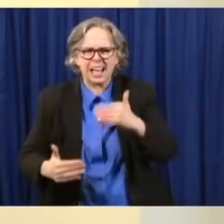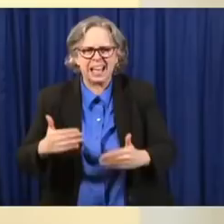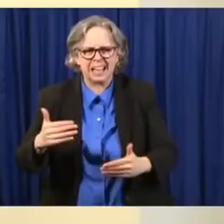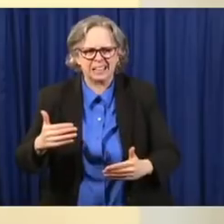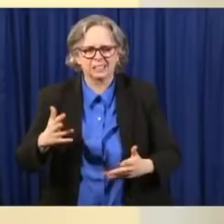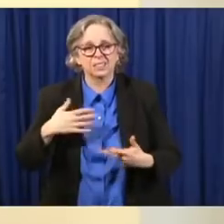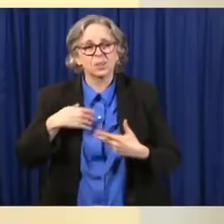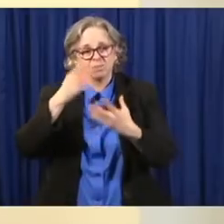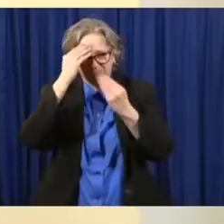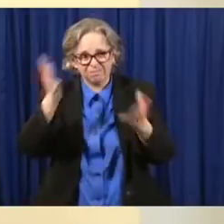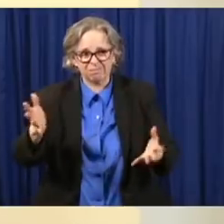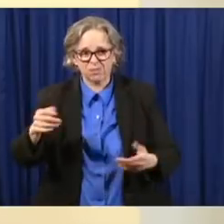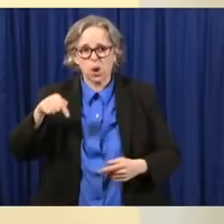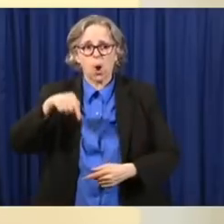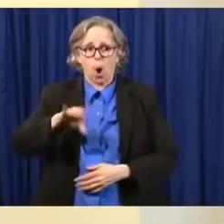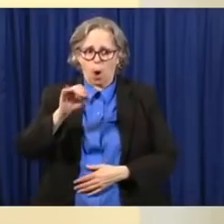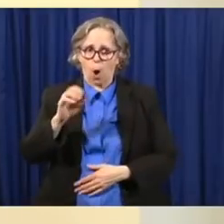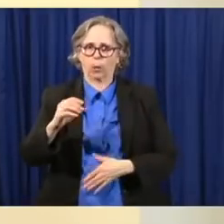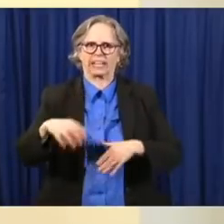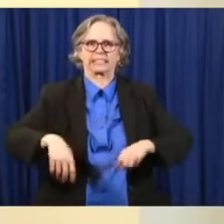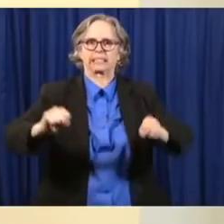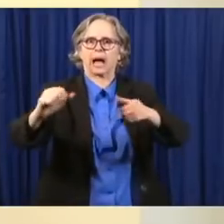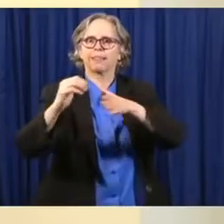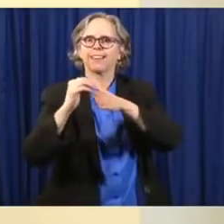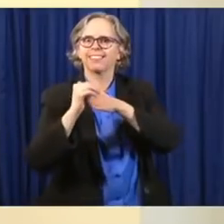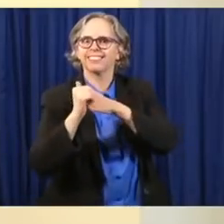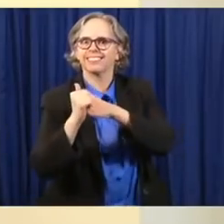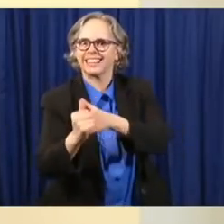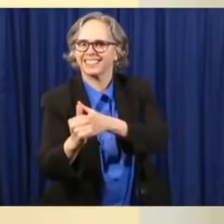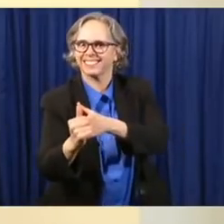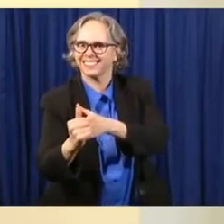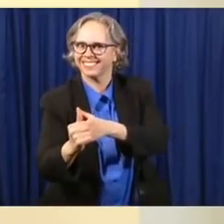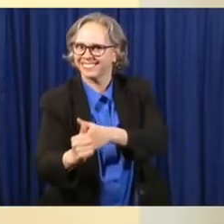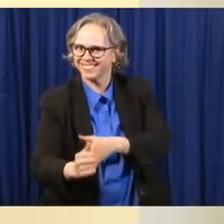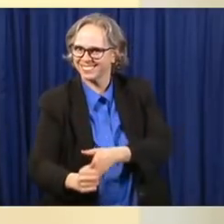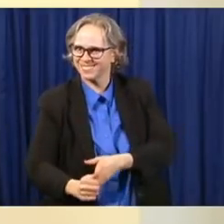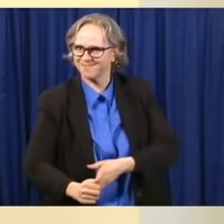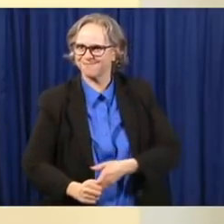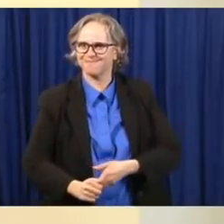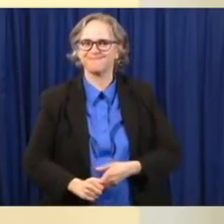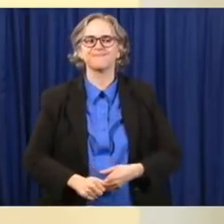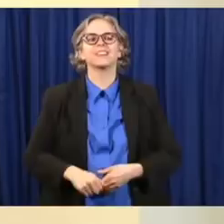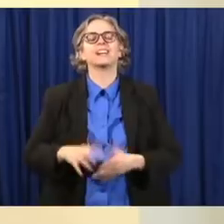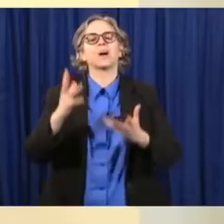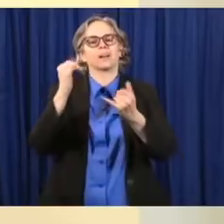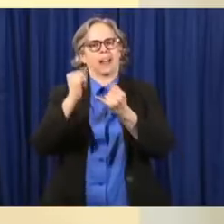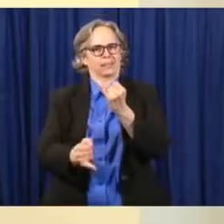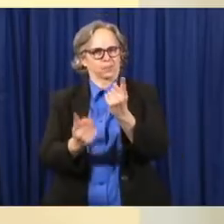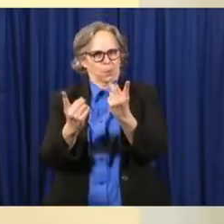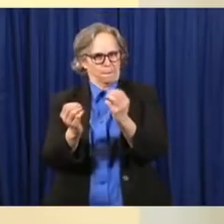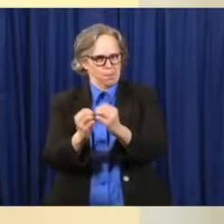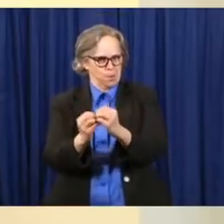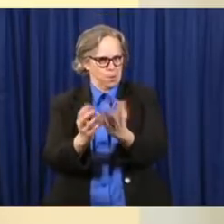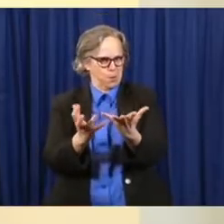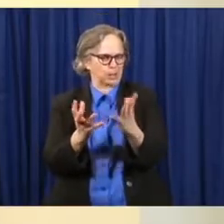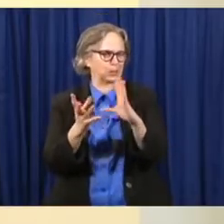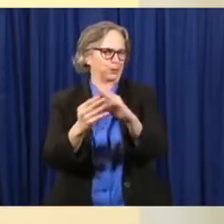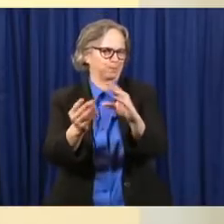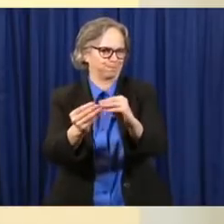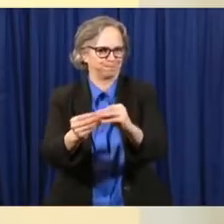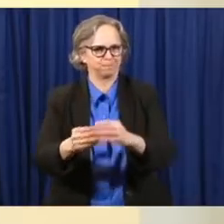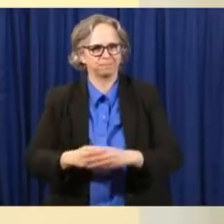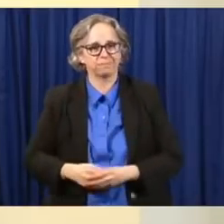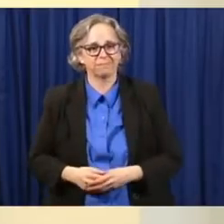front edge of that. Lastly, I do want to say, as it is